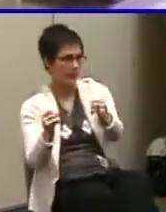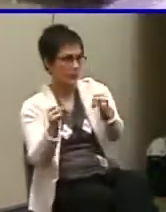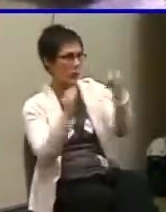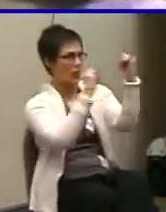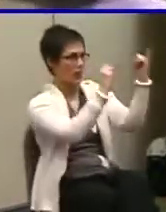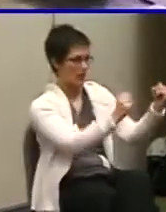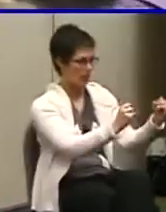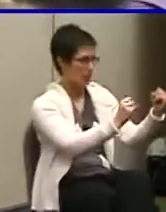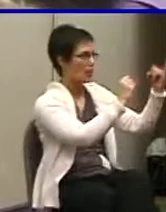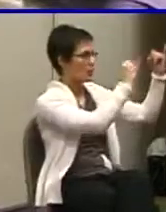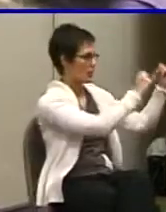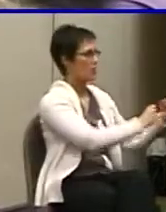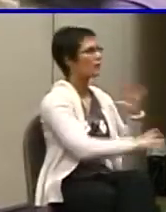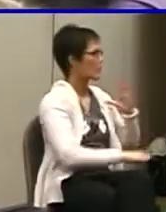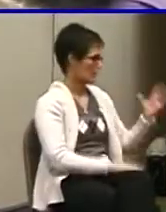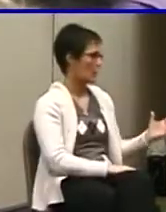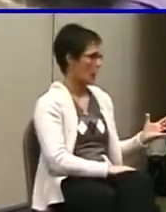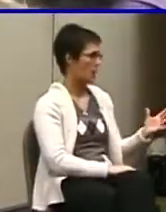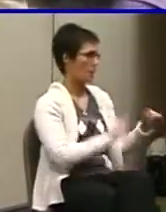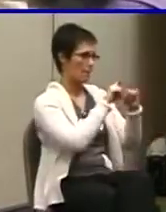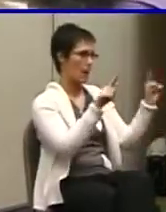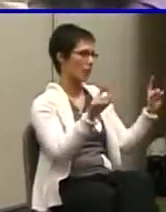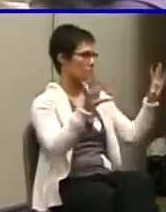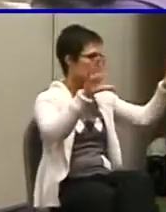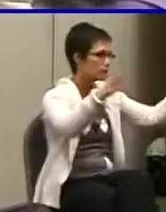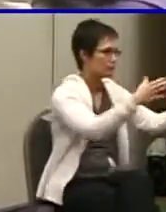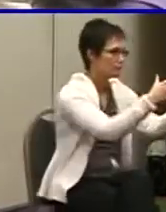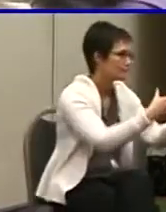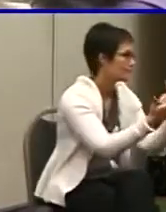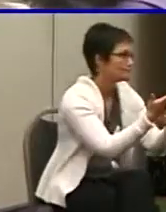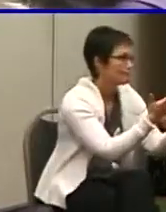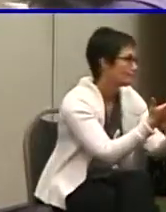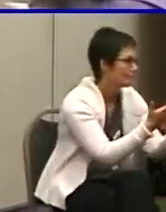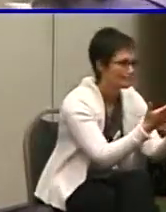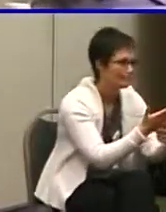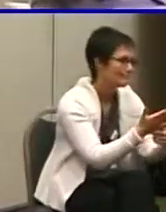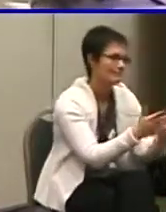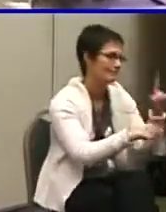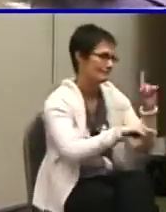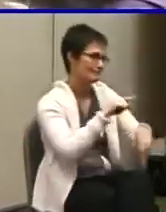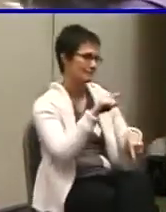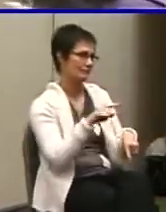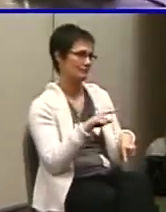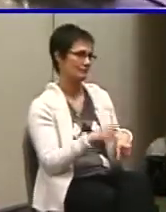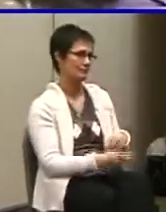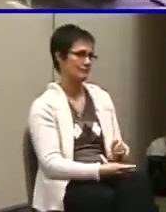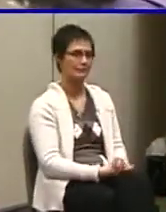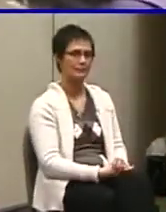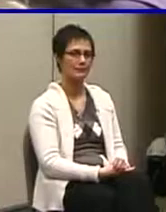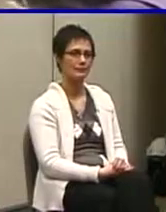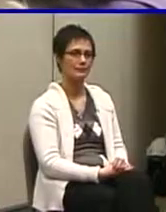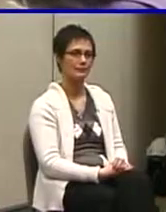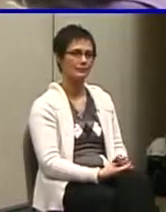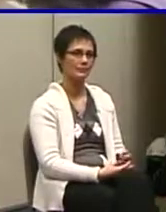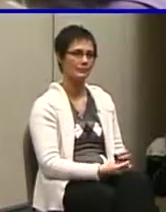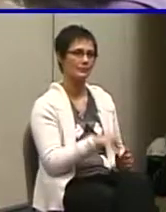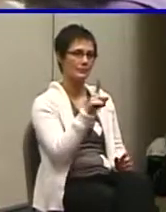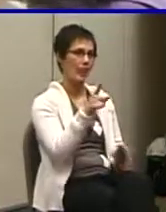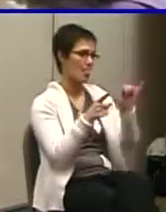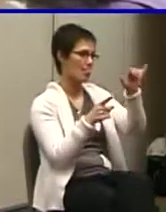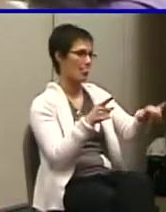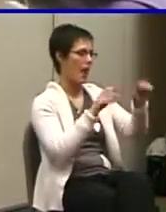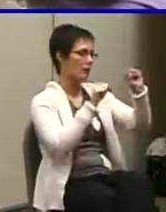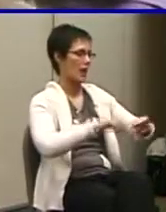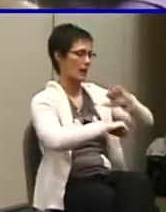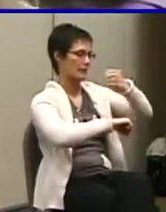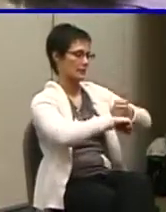very independently. Right. Okay. Right. And that could just, for the sake of the working document, that could establish your function.